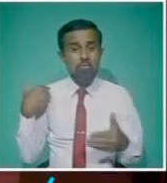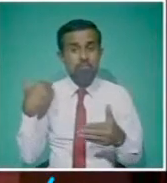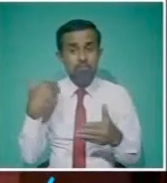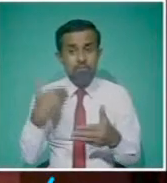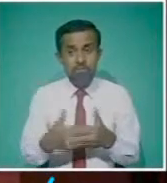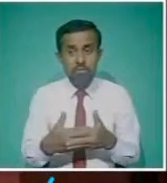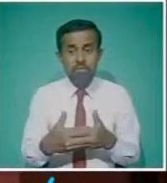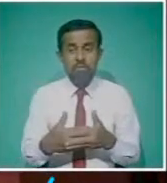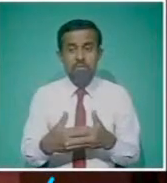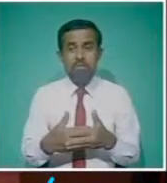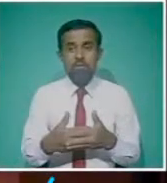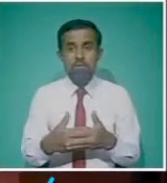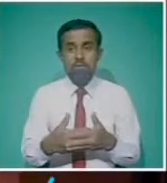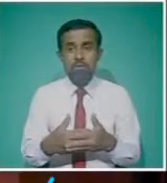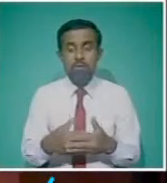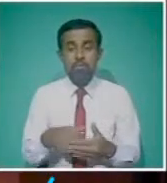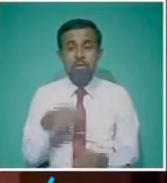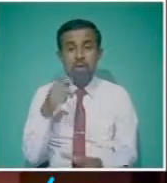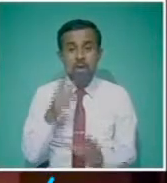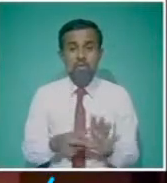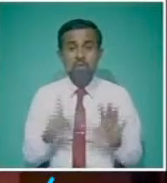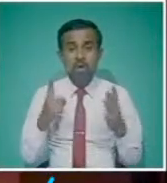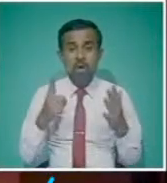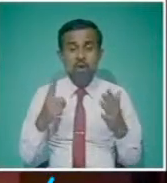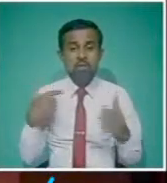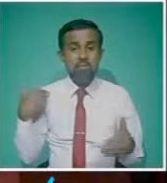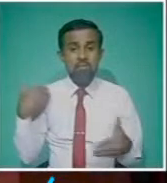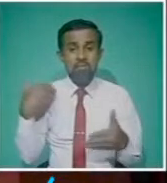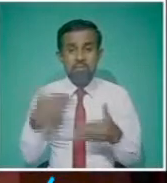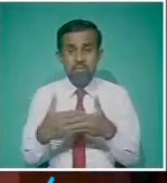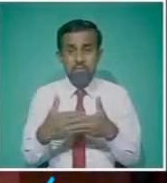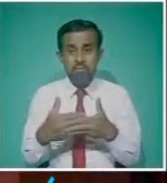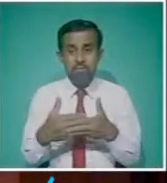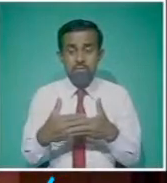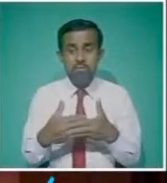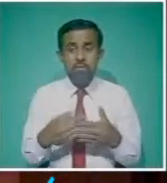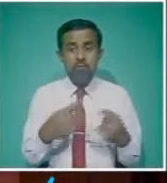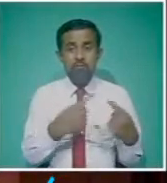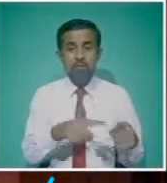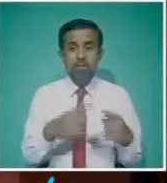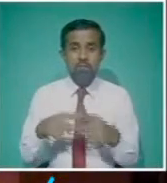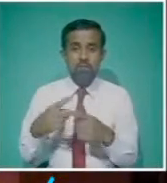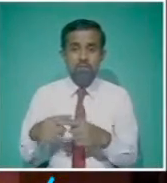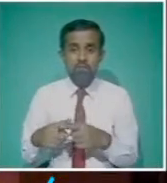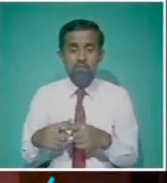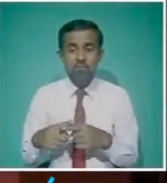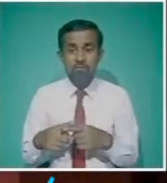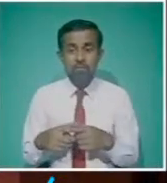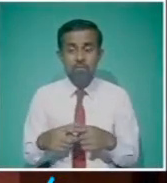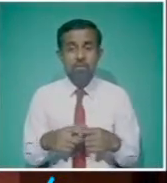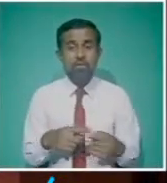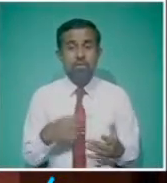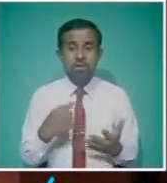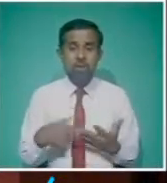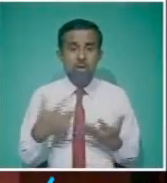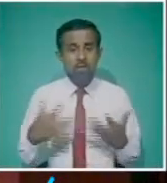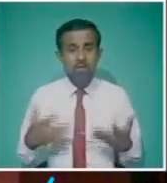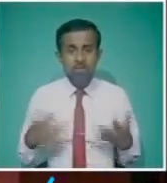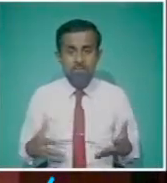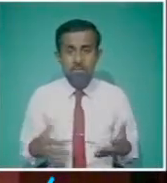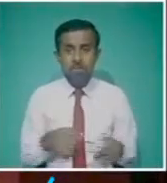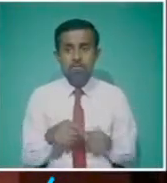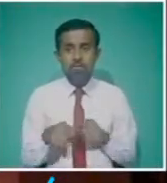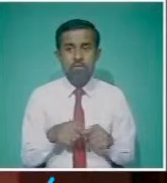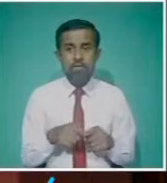upheaval, revolution, war, and technological advancement, the real legacy